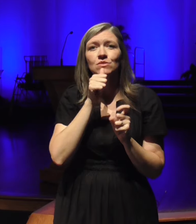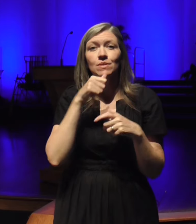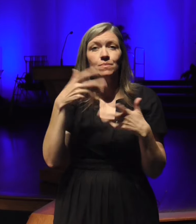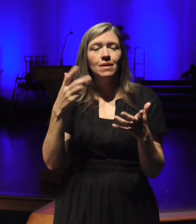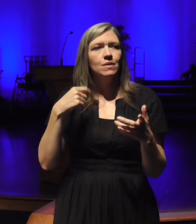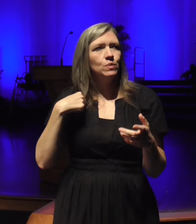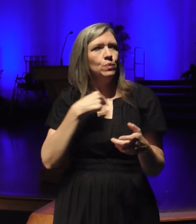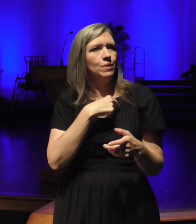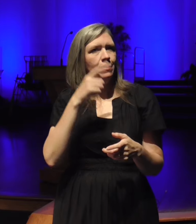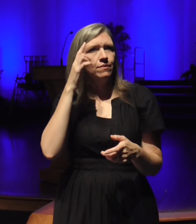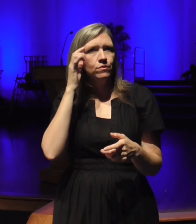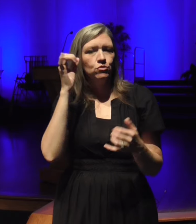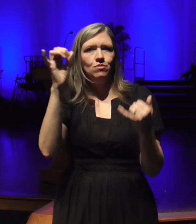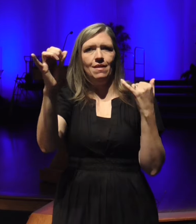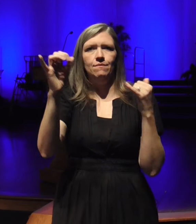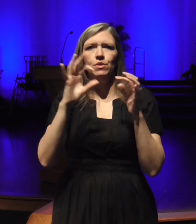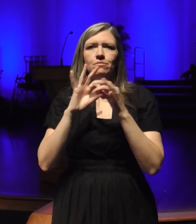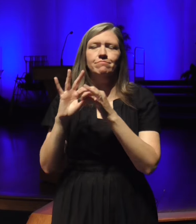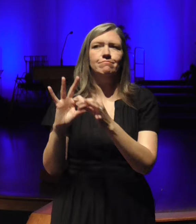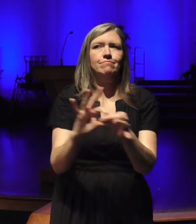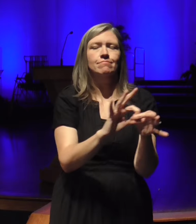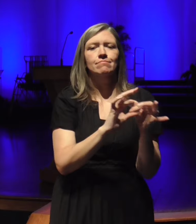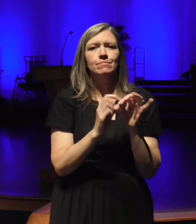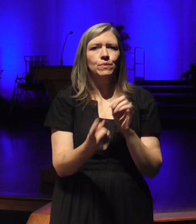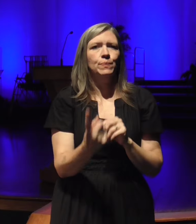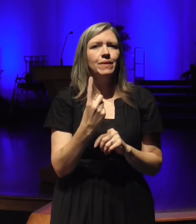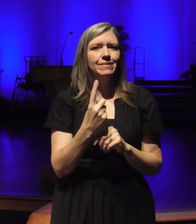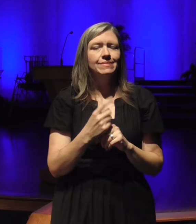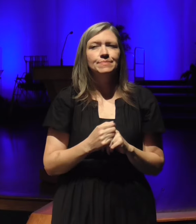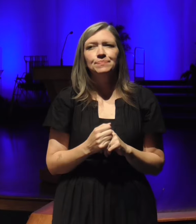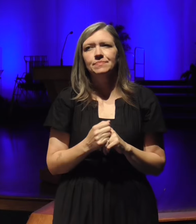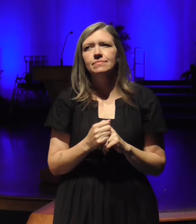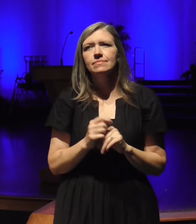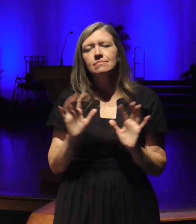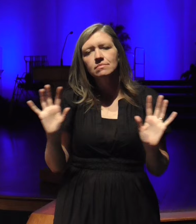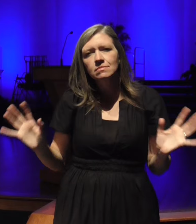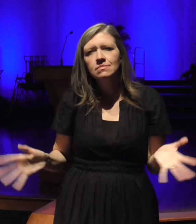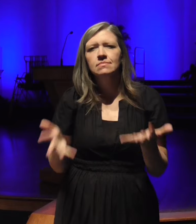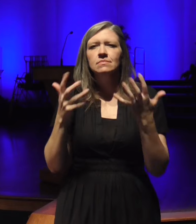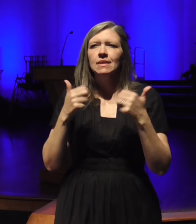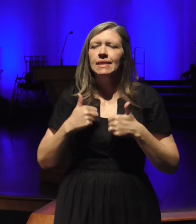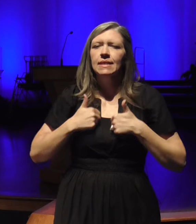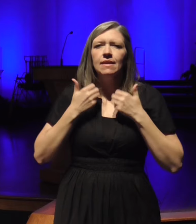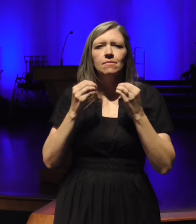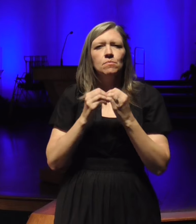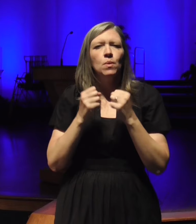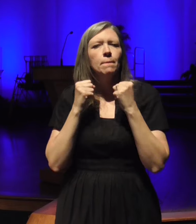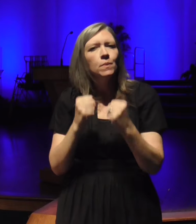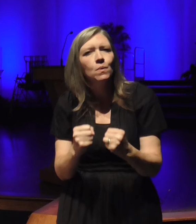reveal to us our healing, to remind us of the divine secrets that we are forever one,